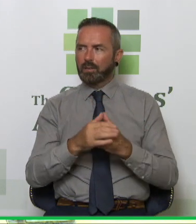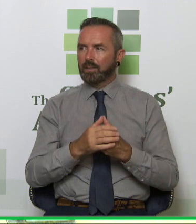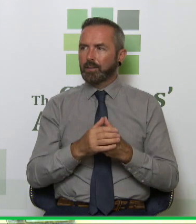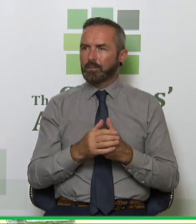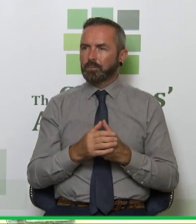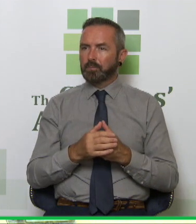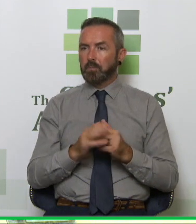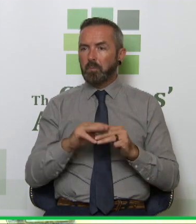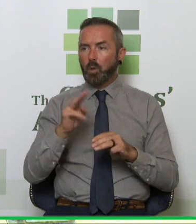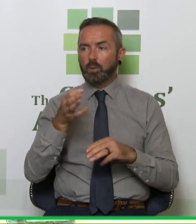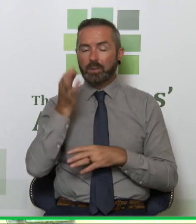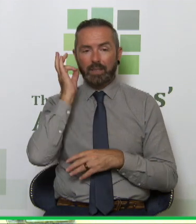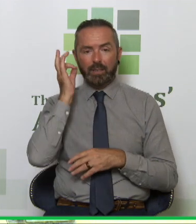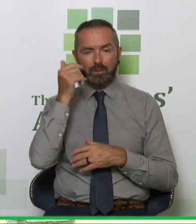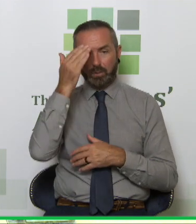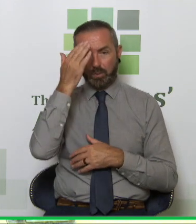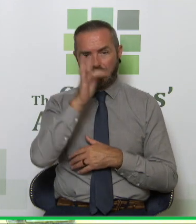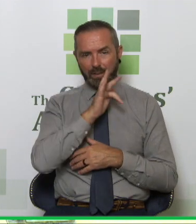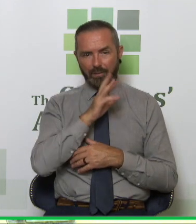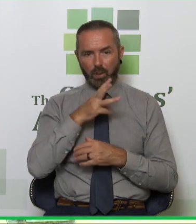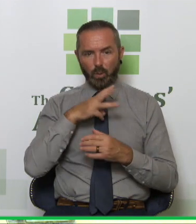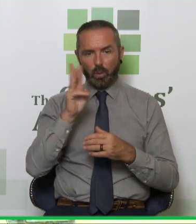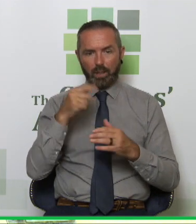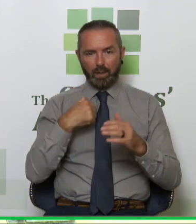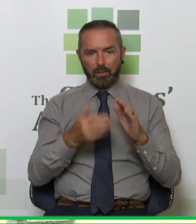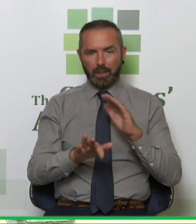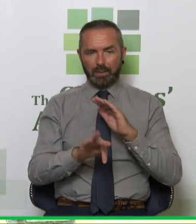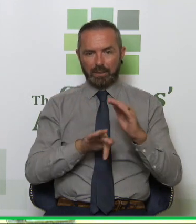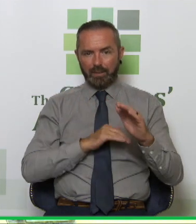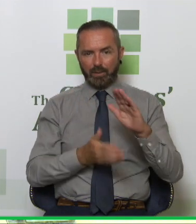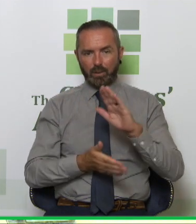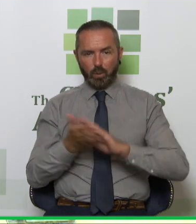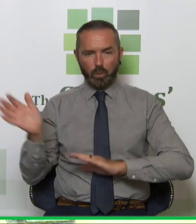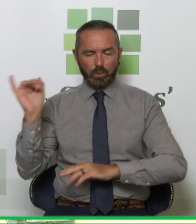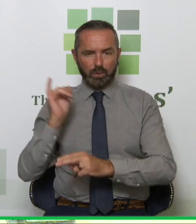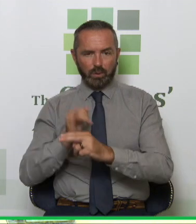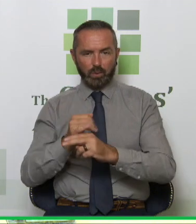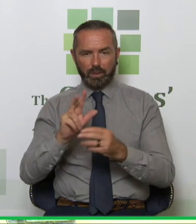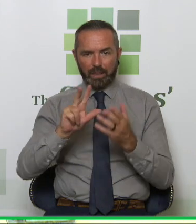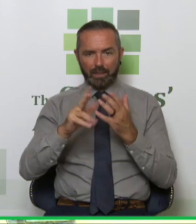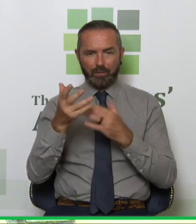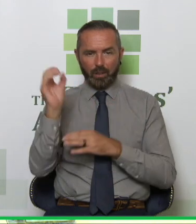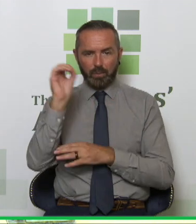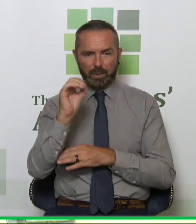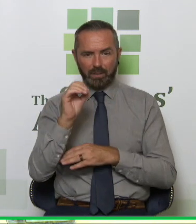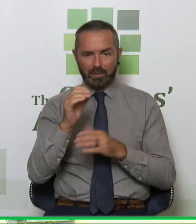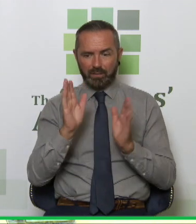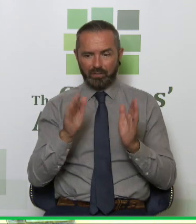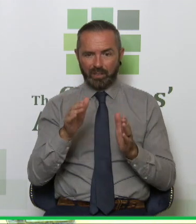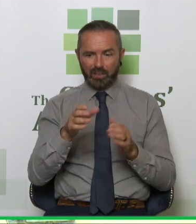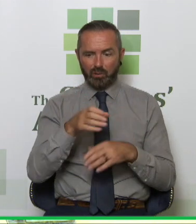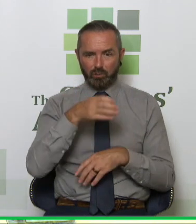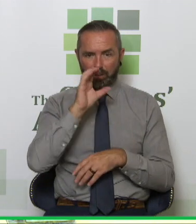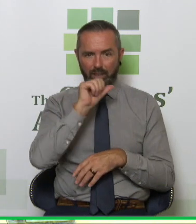Like most teenagers, as you know, when I go around schools, 85% of the students are already drinking alcohol